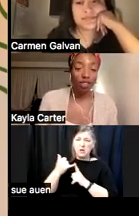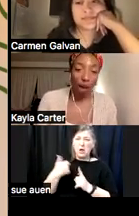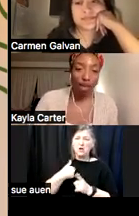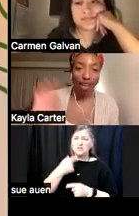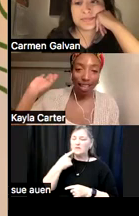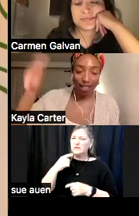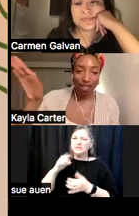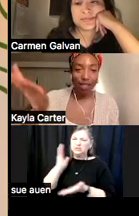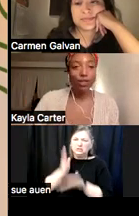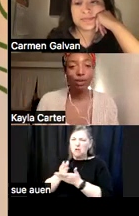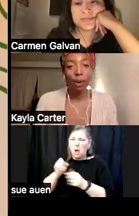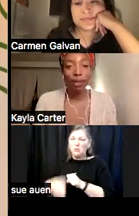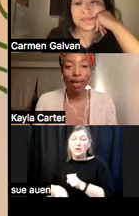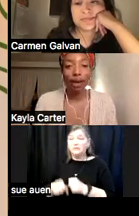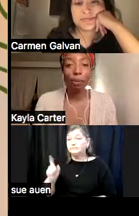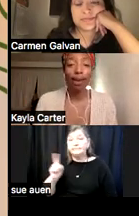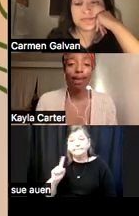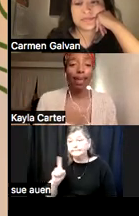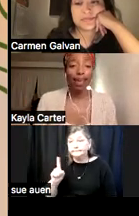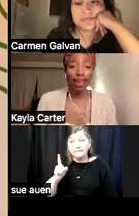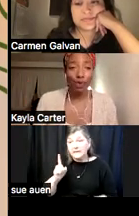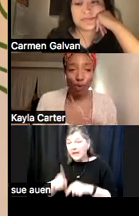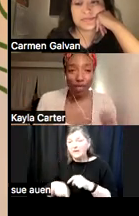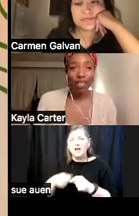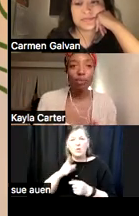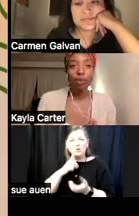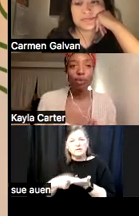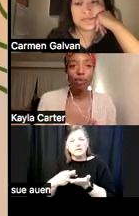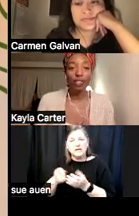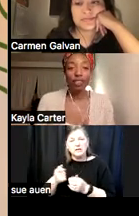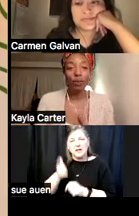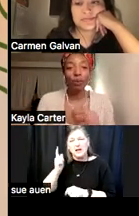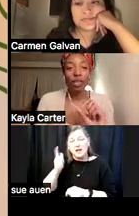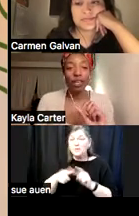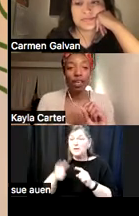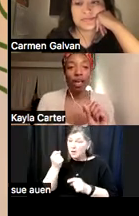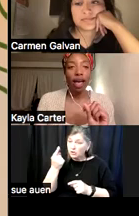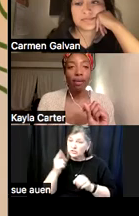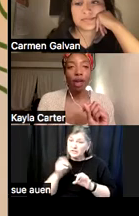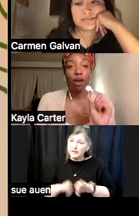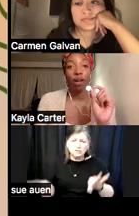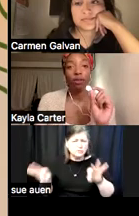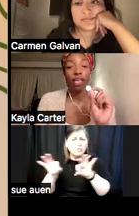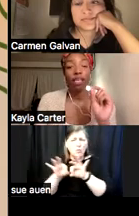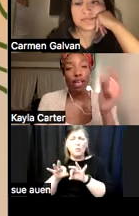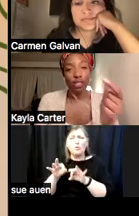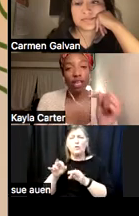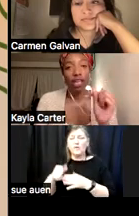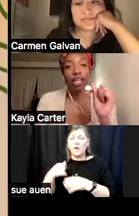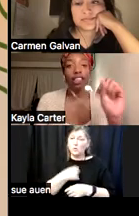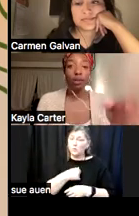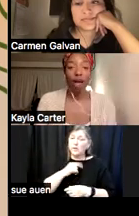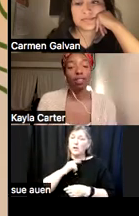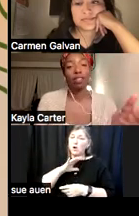a topic that I get into a bit later, but it's really important to understand that when we are